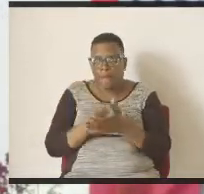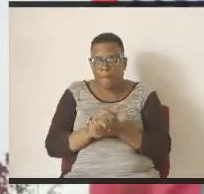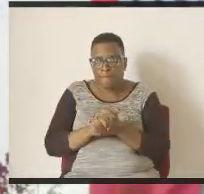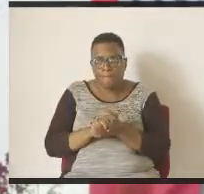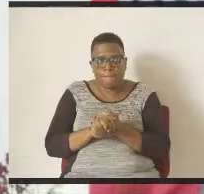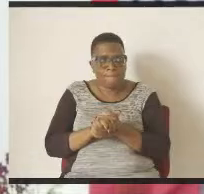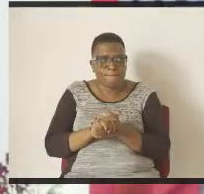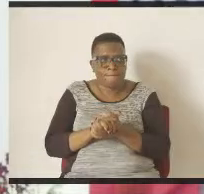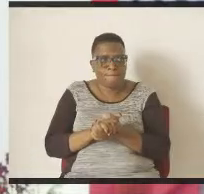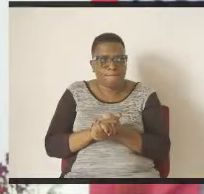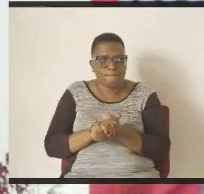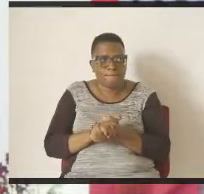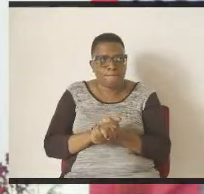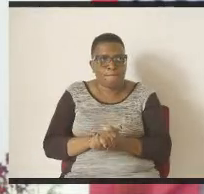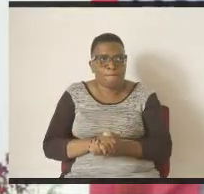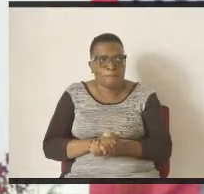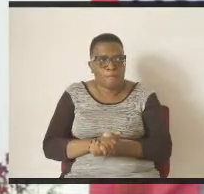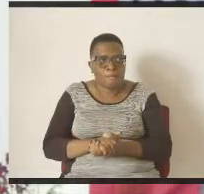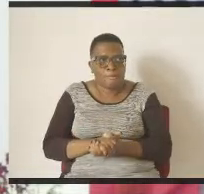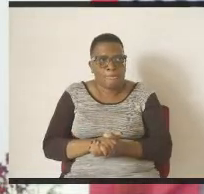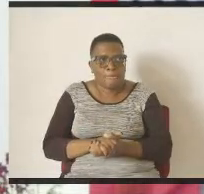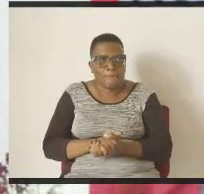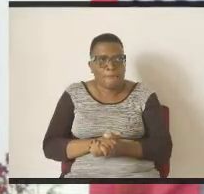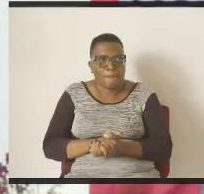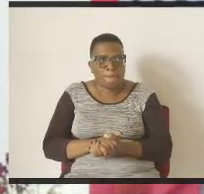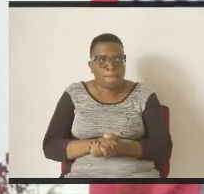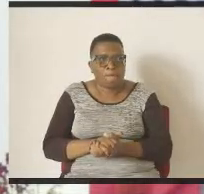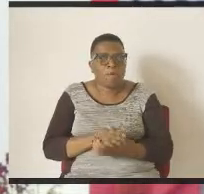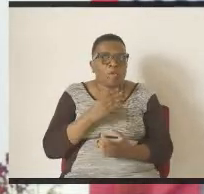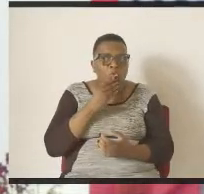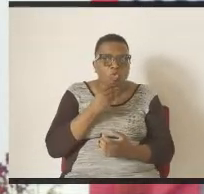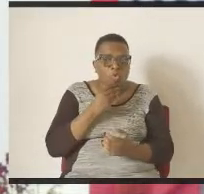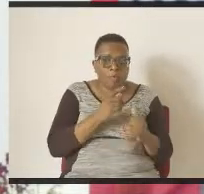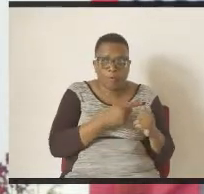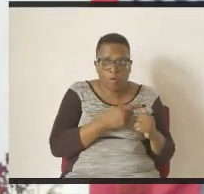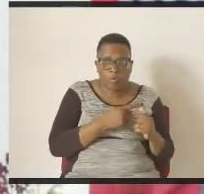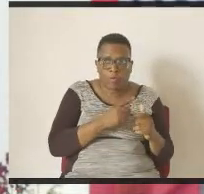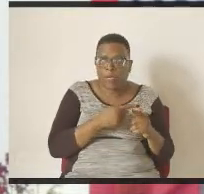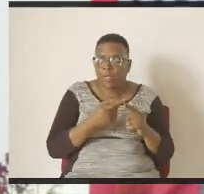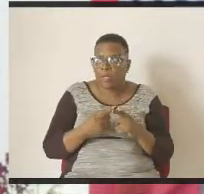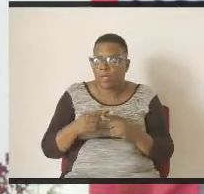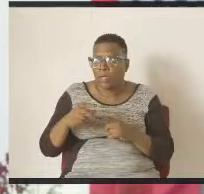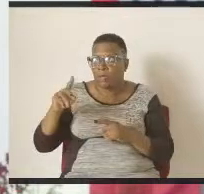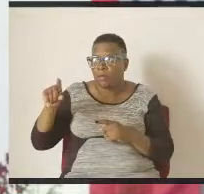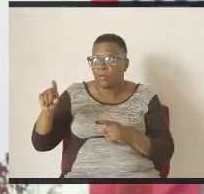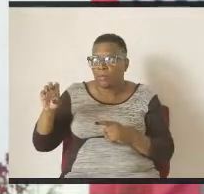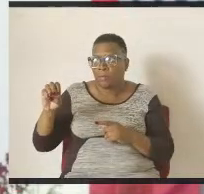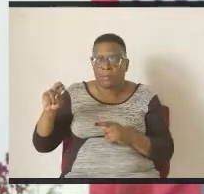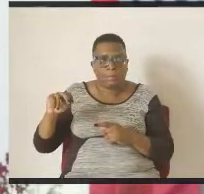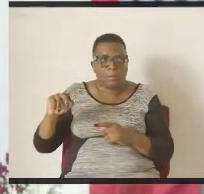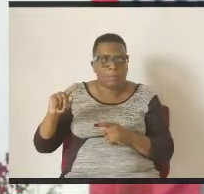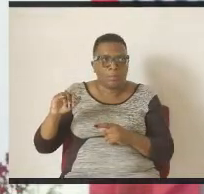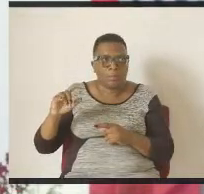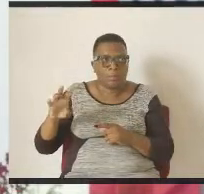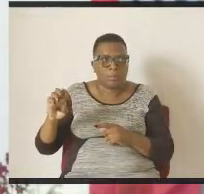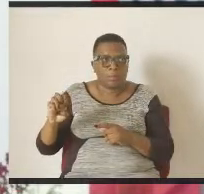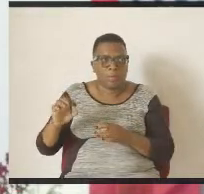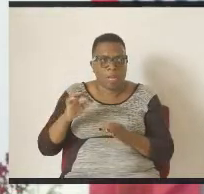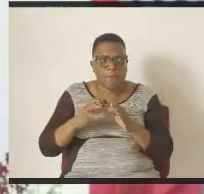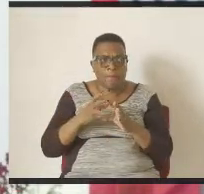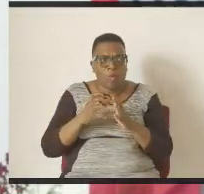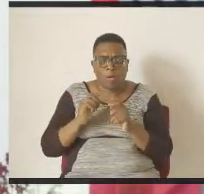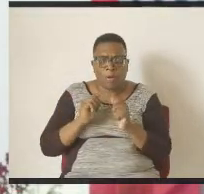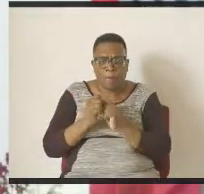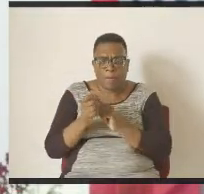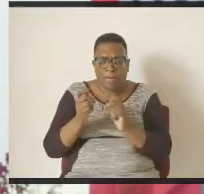Jews first, and also to the Greeks. If we want to get past that place where it's just